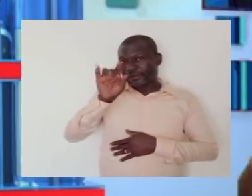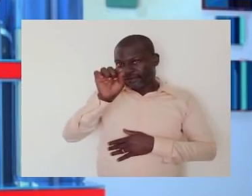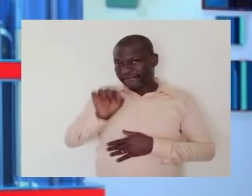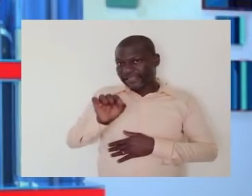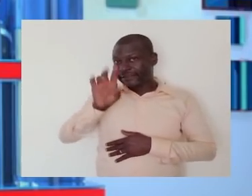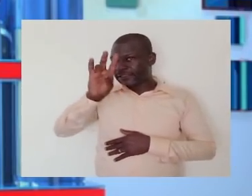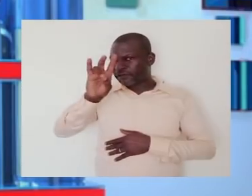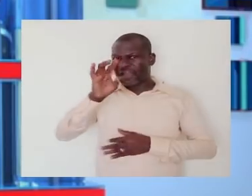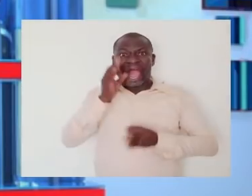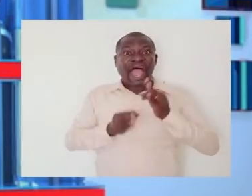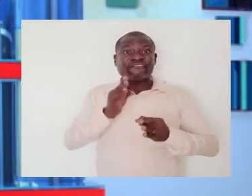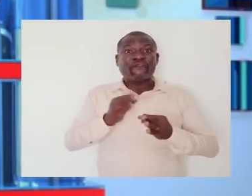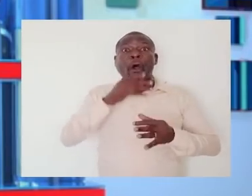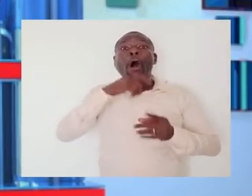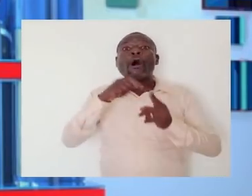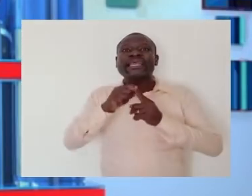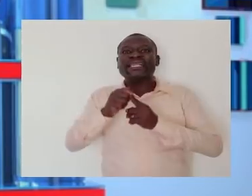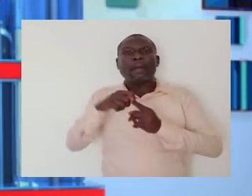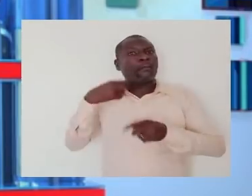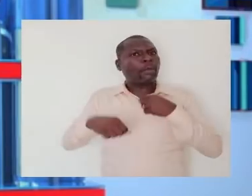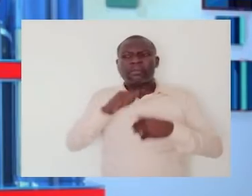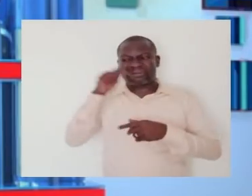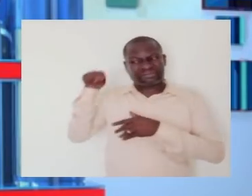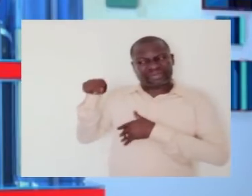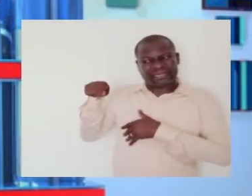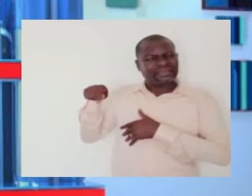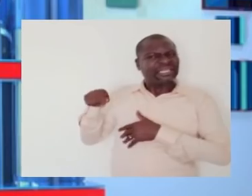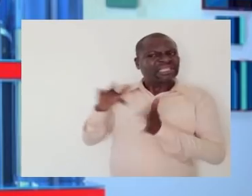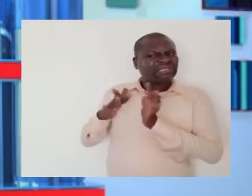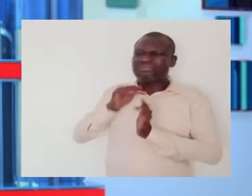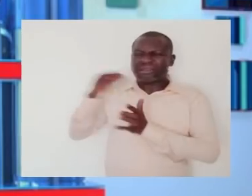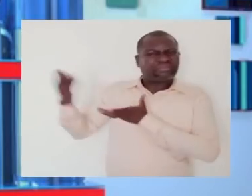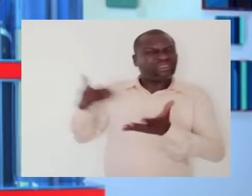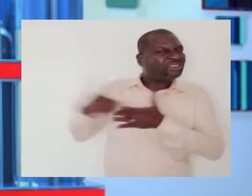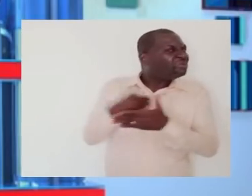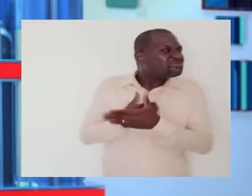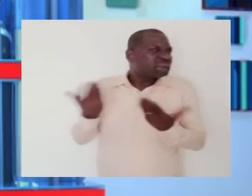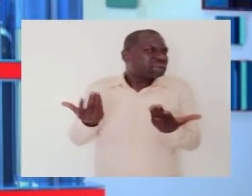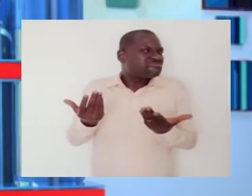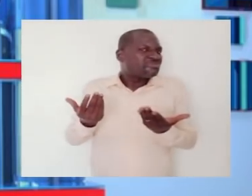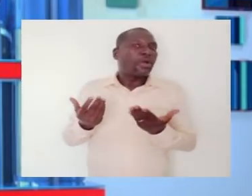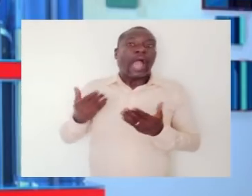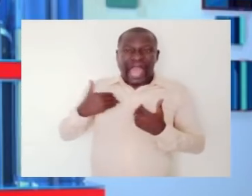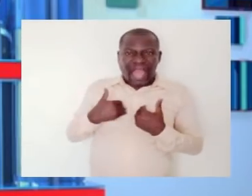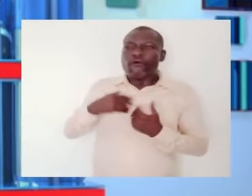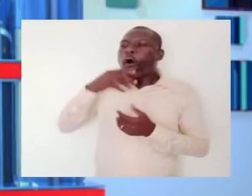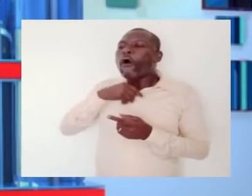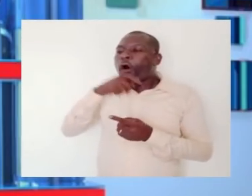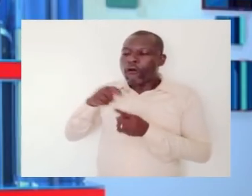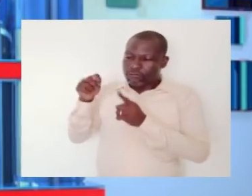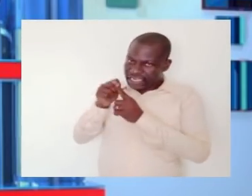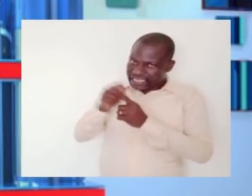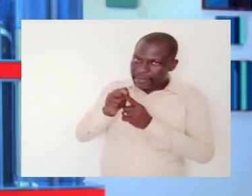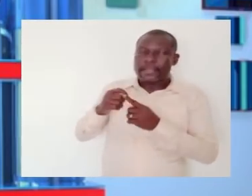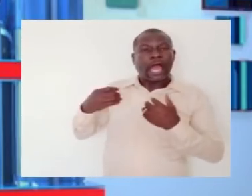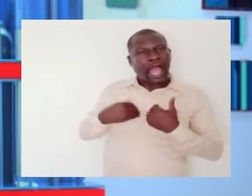se kania pamnu hu niya se mwa. Enka anshe shedi ya tosu mienu no, eto bre. Yawa Old Testament, and